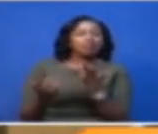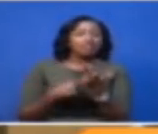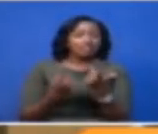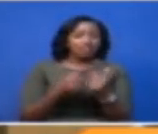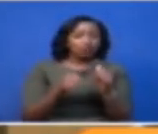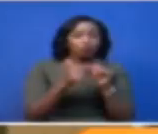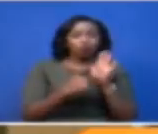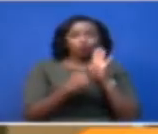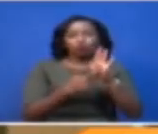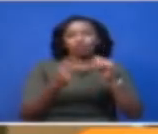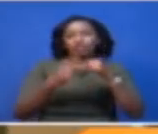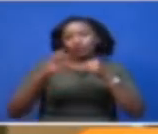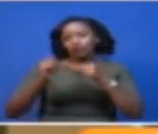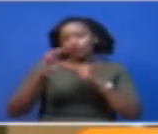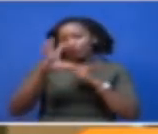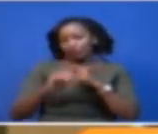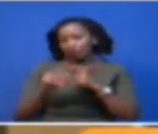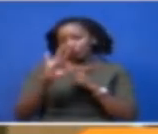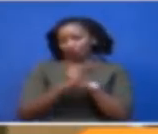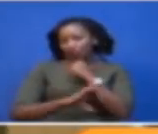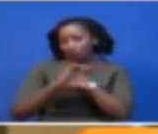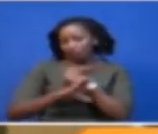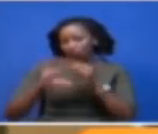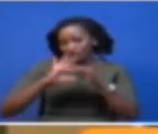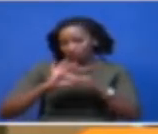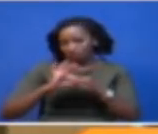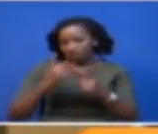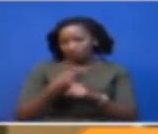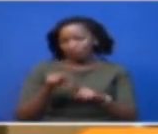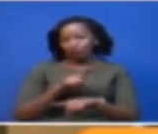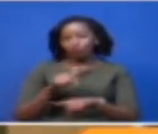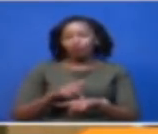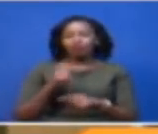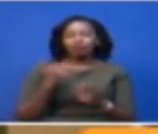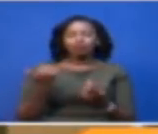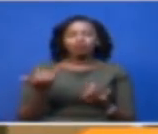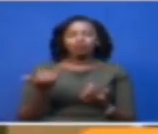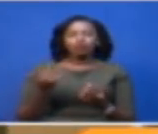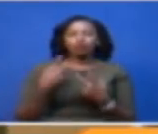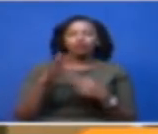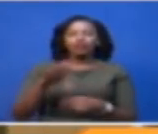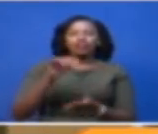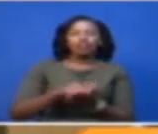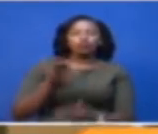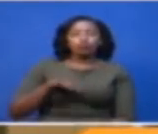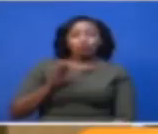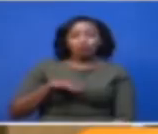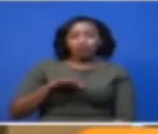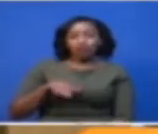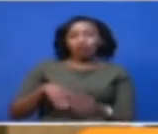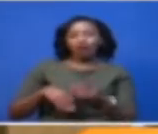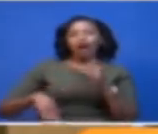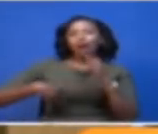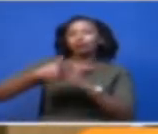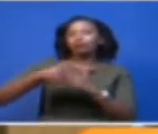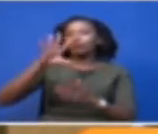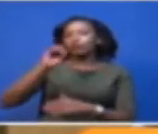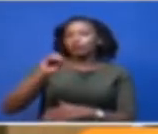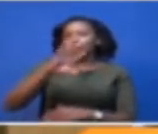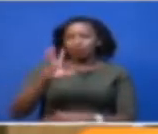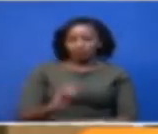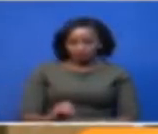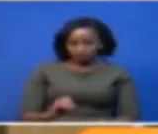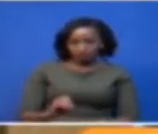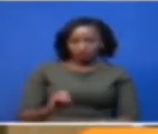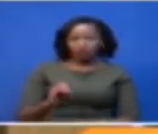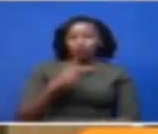of countries connected. But when you distill further, you find women are up to 50% less likely to be online or to stay online